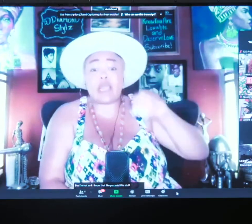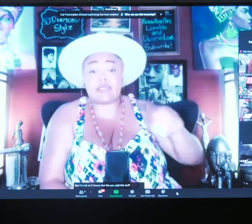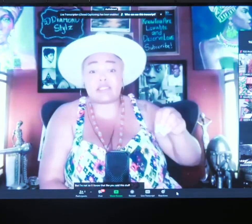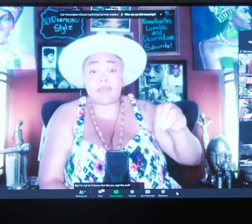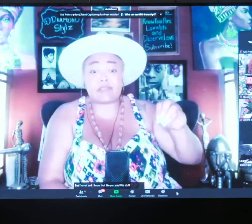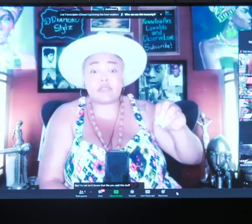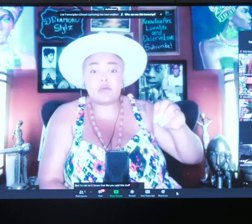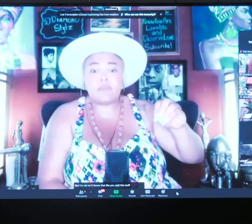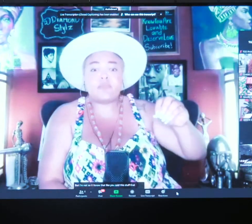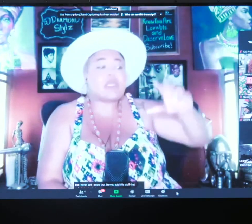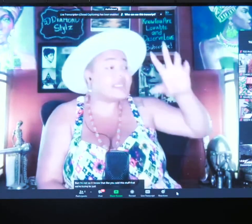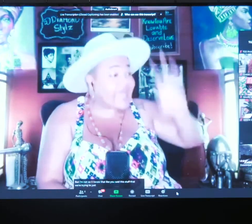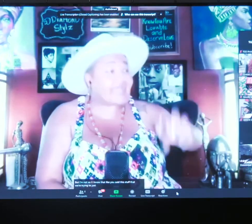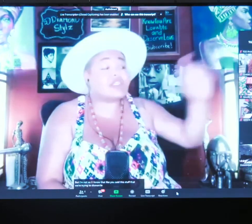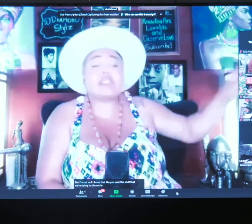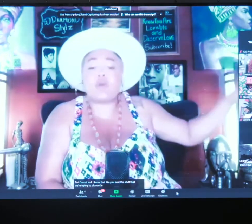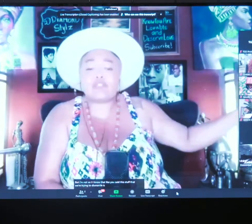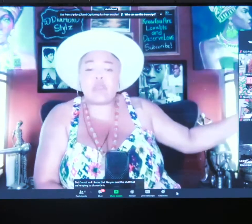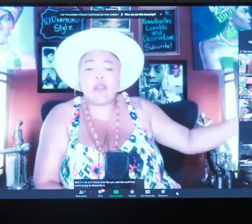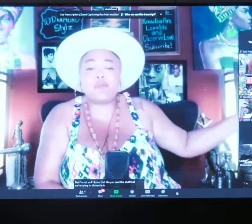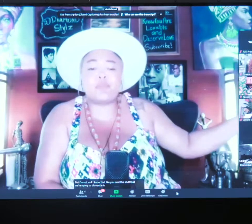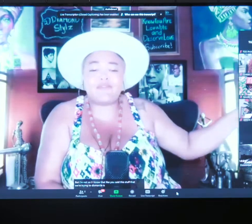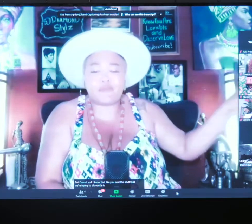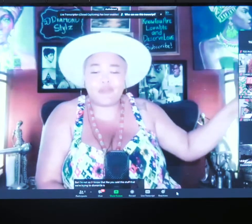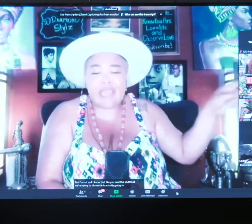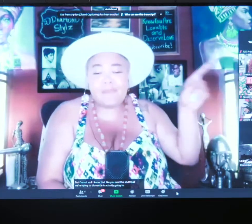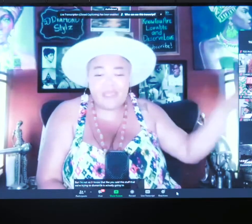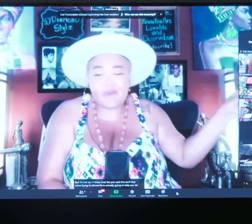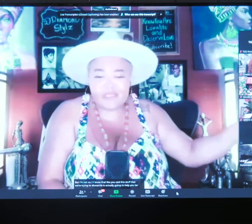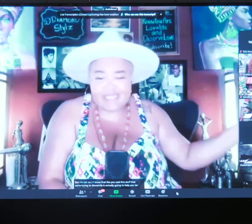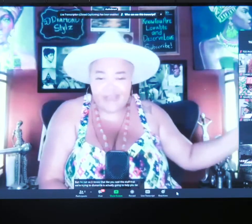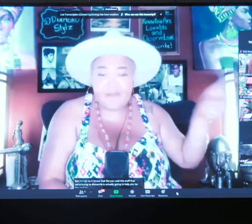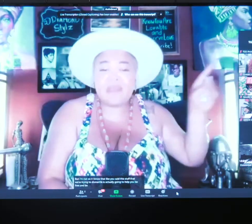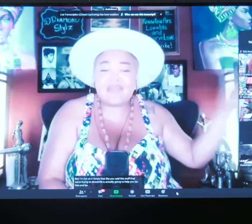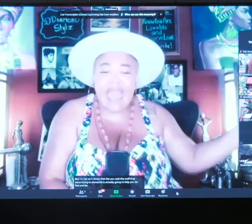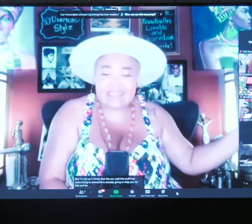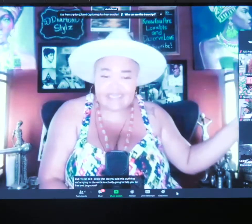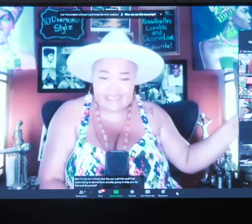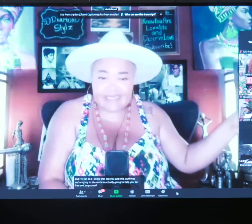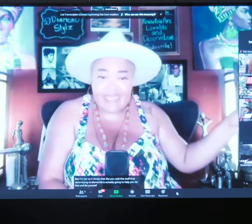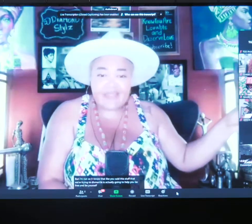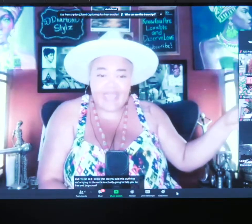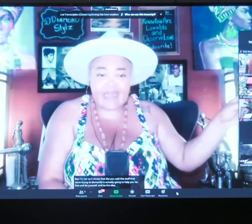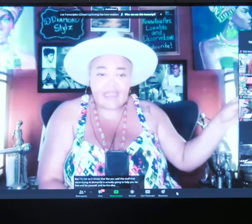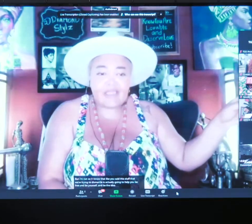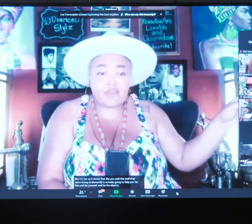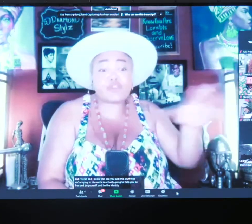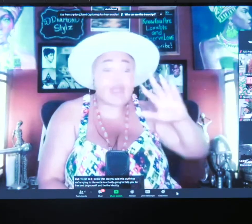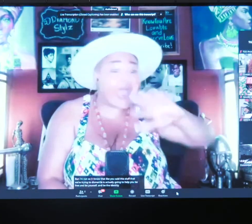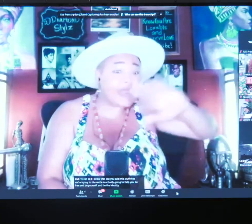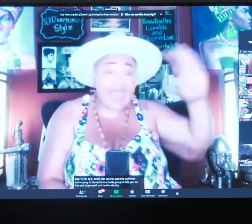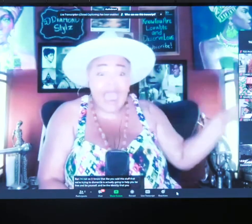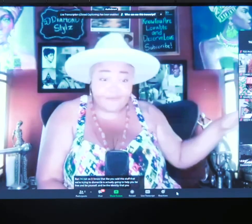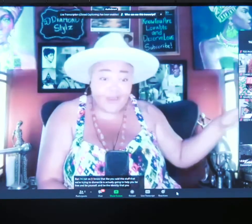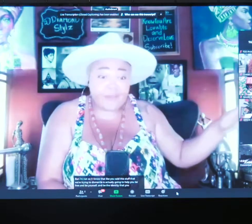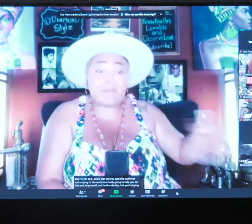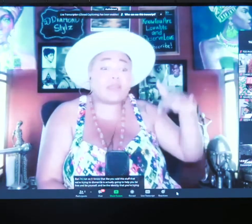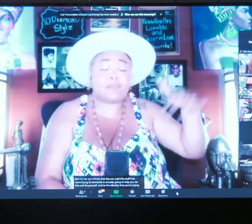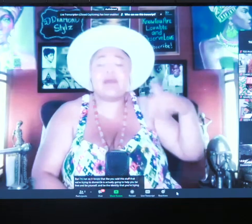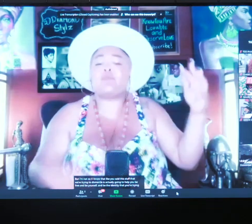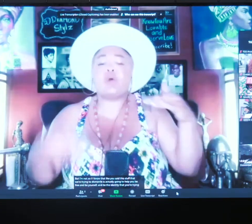we're trying to dismantle is actually going to help you be free and be yourself and be the identity that you're trying to hide